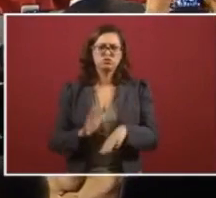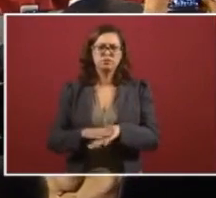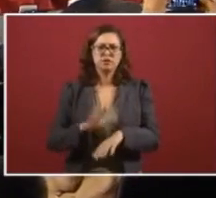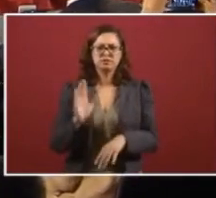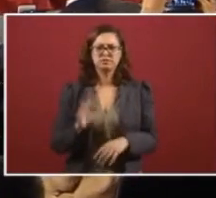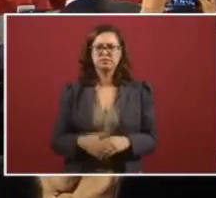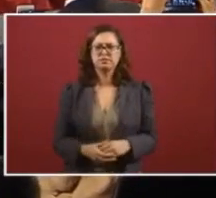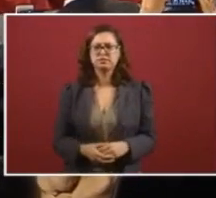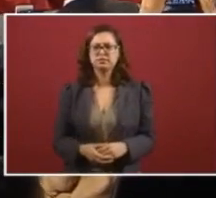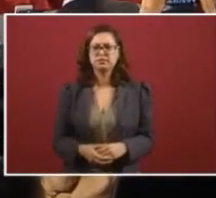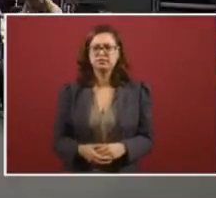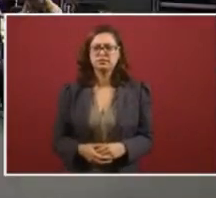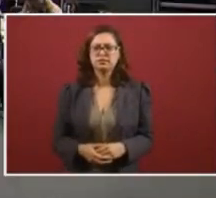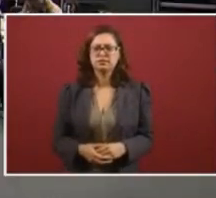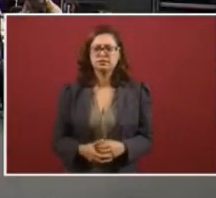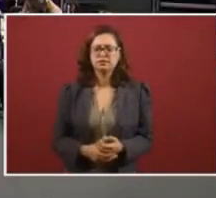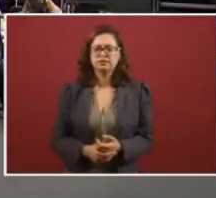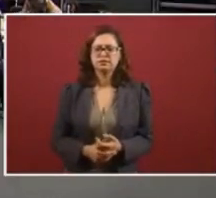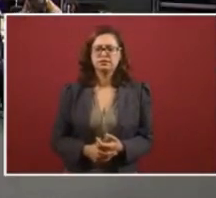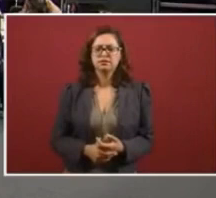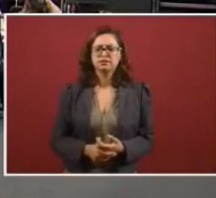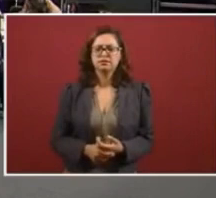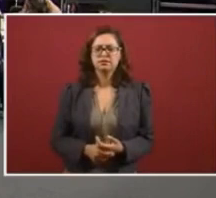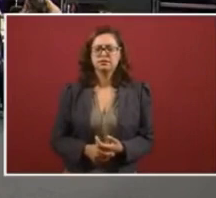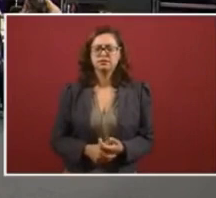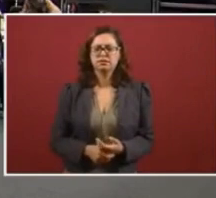So now we're going with two more.